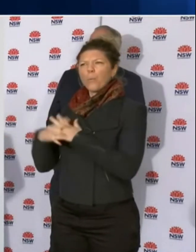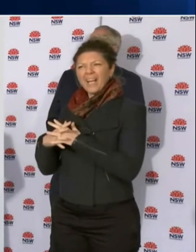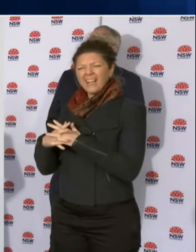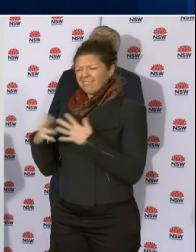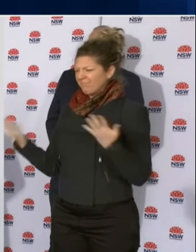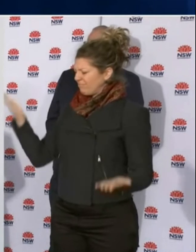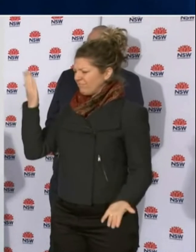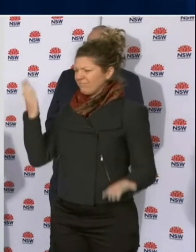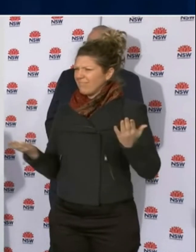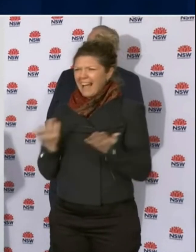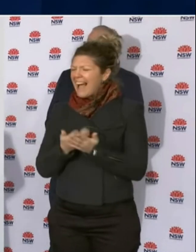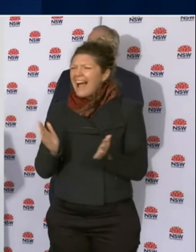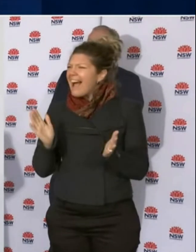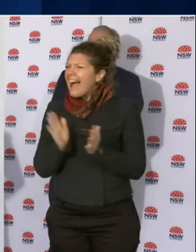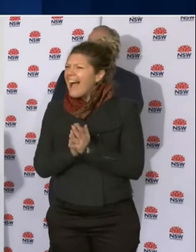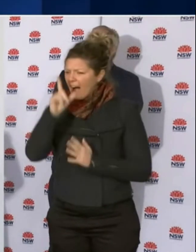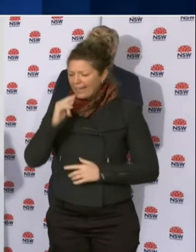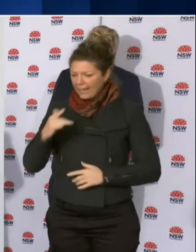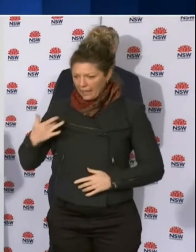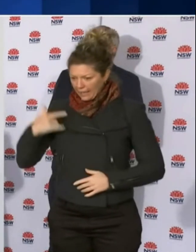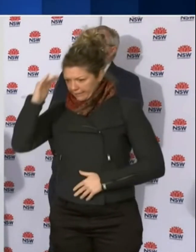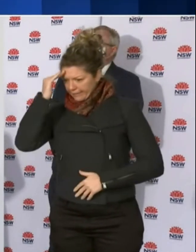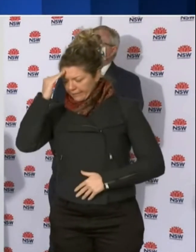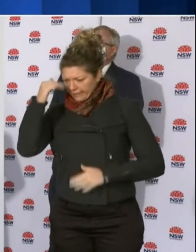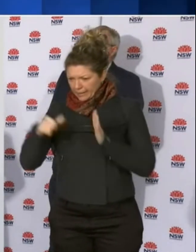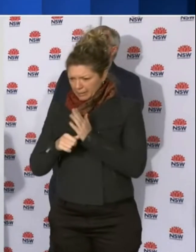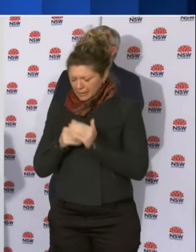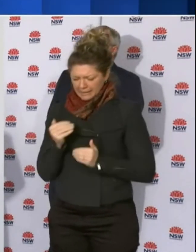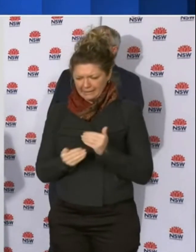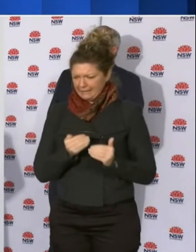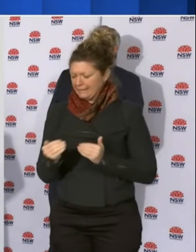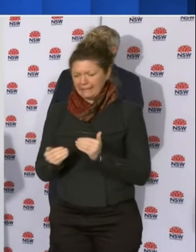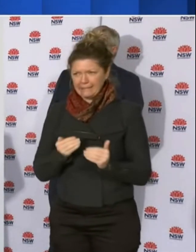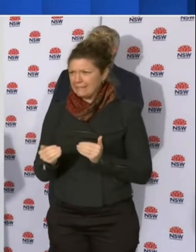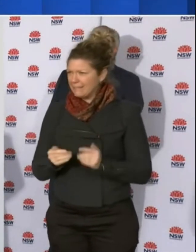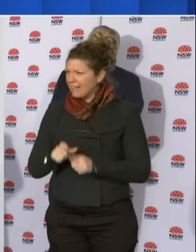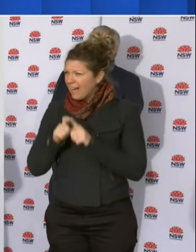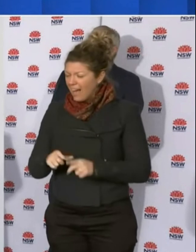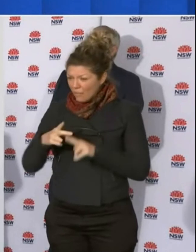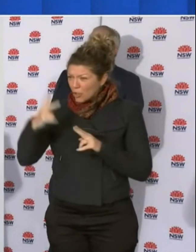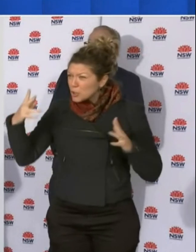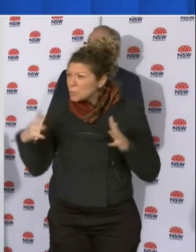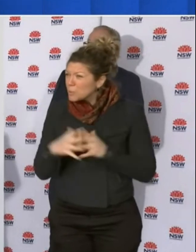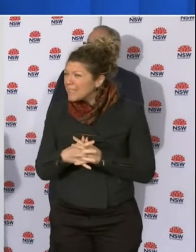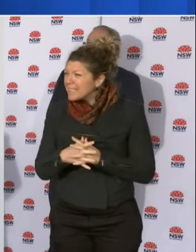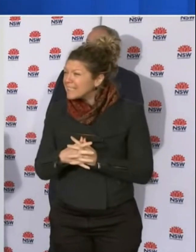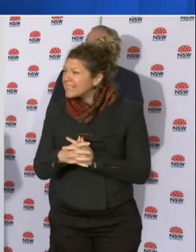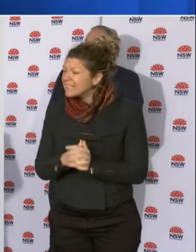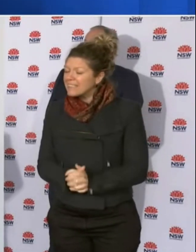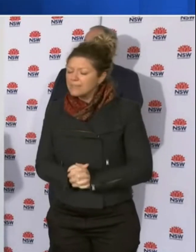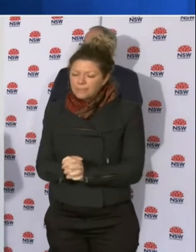accordingly. How do we expect people to live like that, potentially, as Andrew says, for more than 2 weeks? Yeah, can I stress